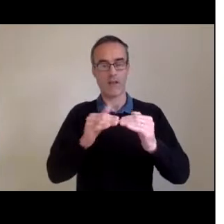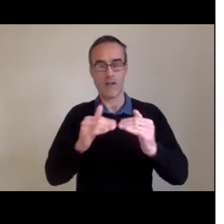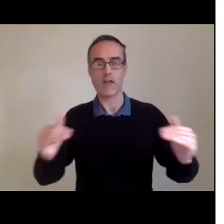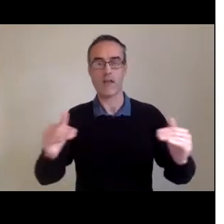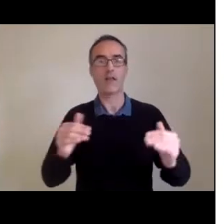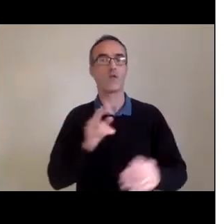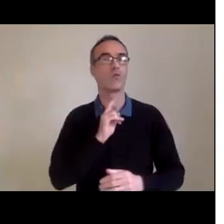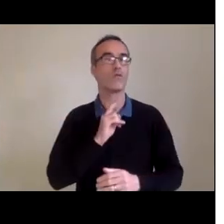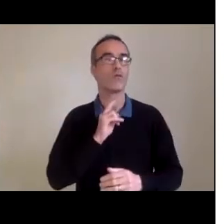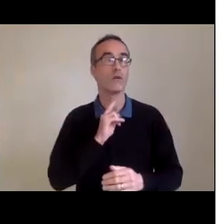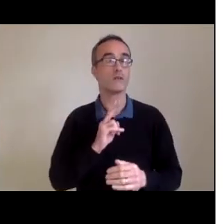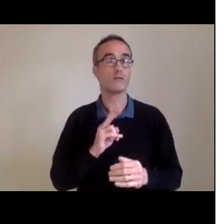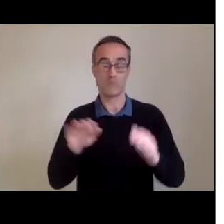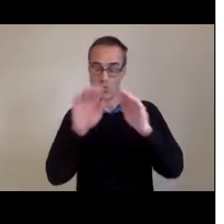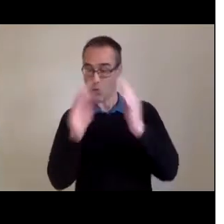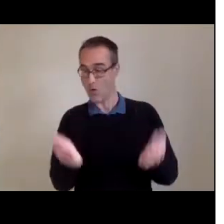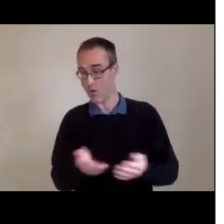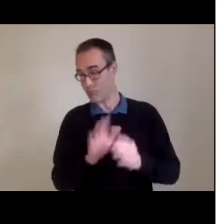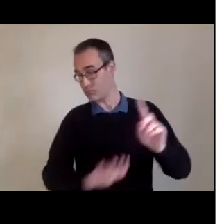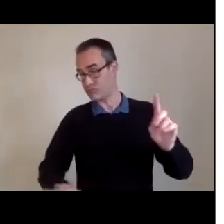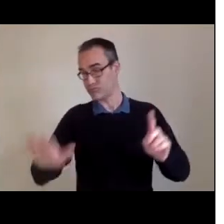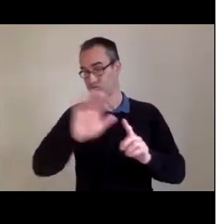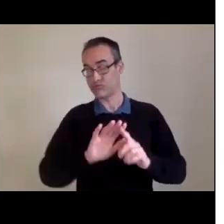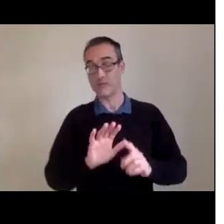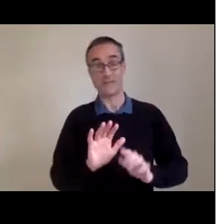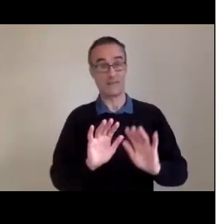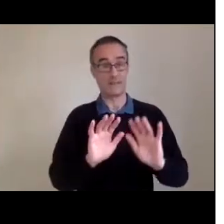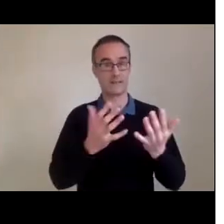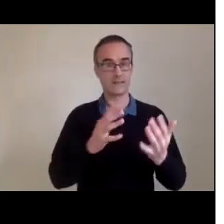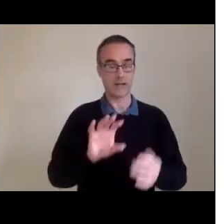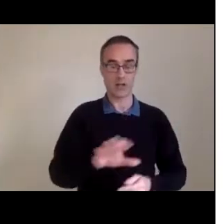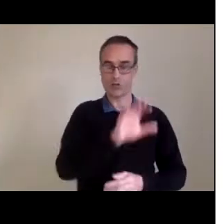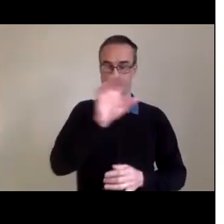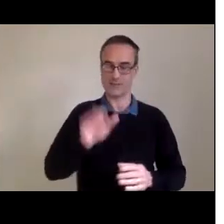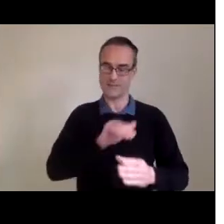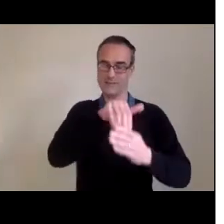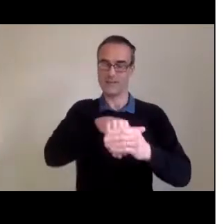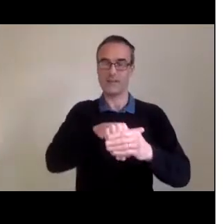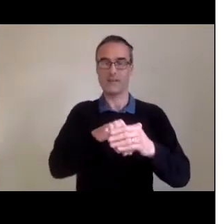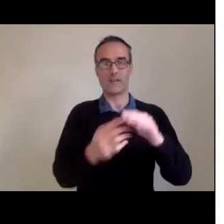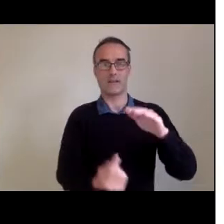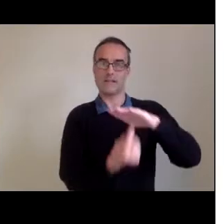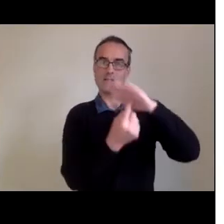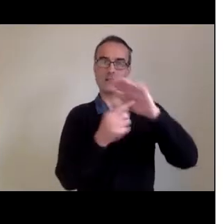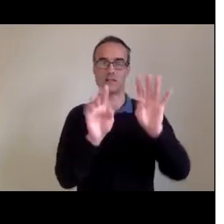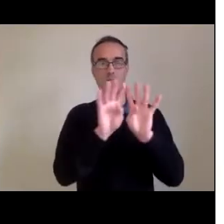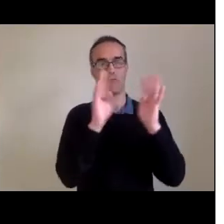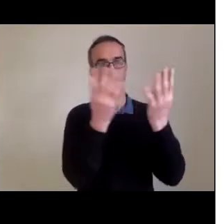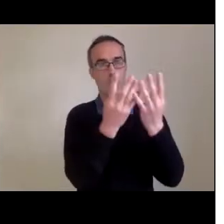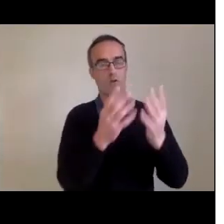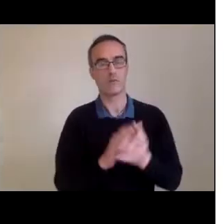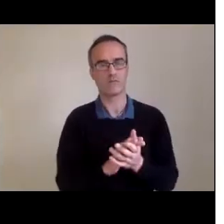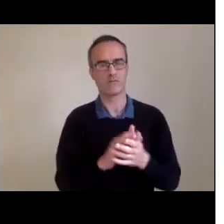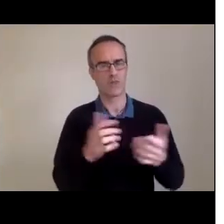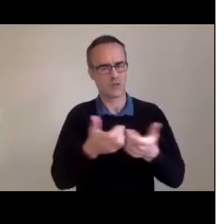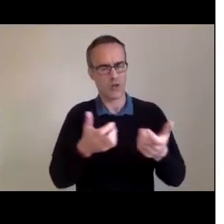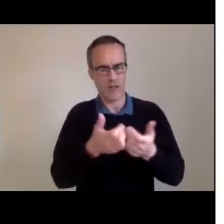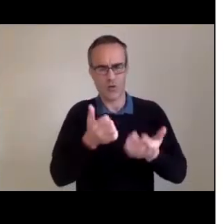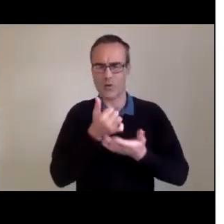globe, with 10 countries represented on its executive board. So how can we help as Commonwealth